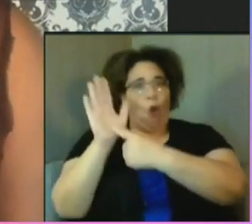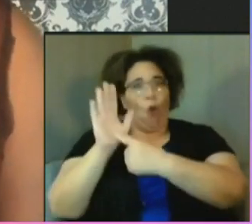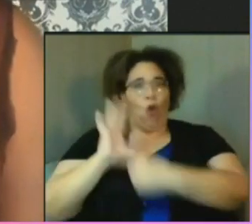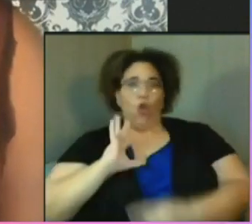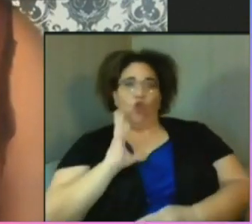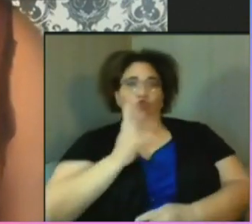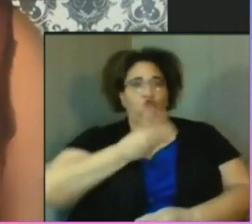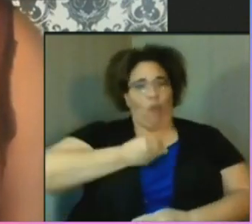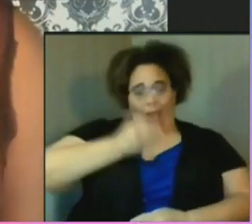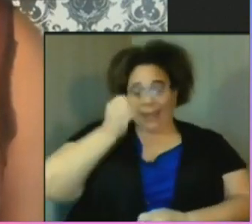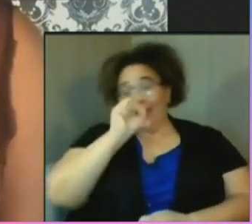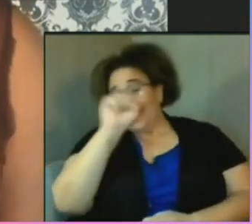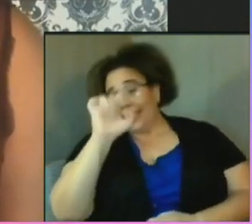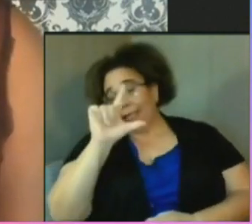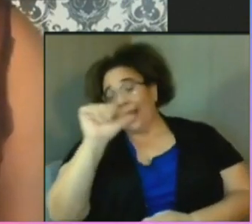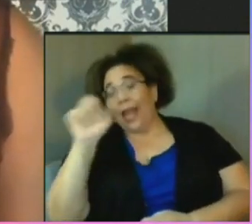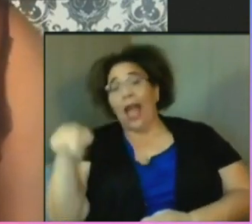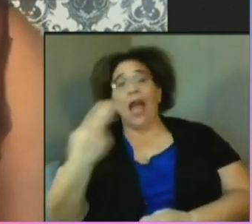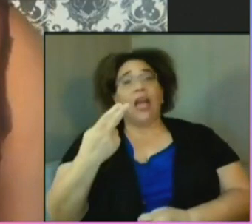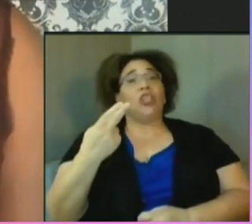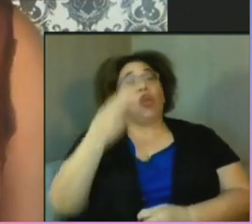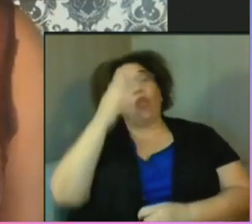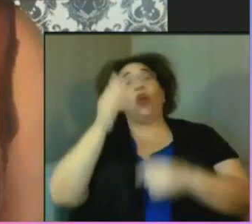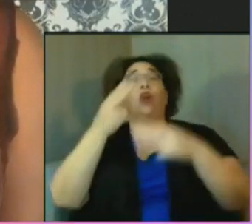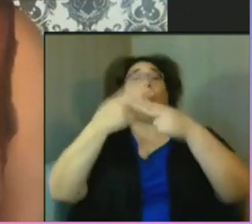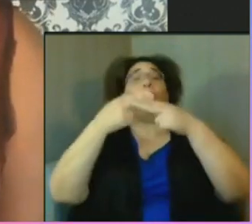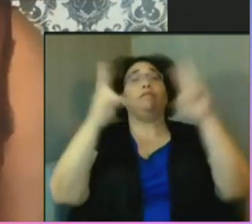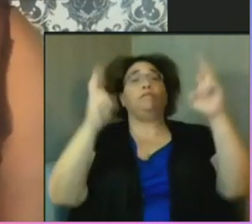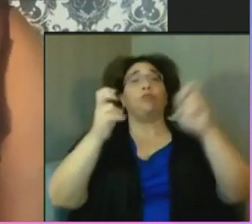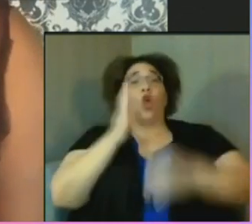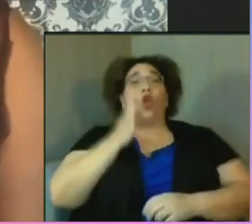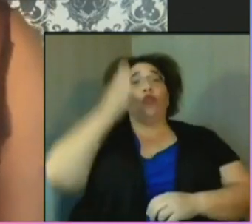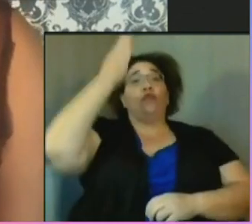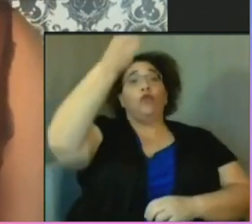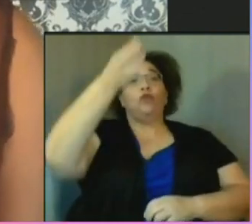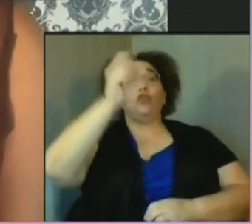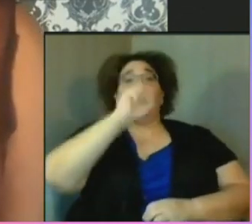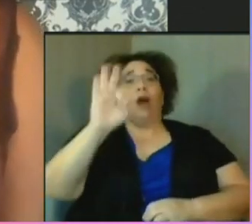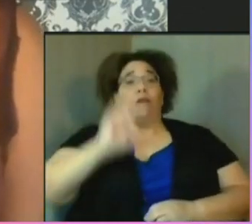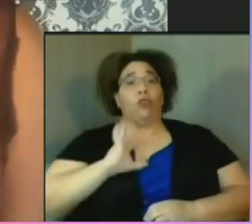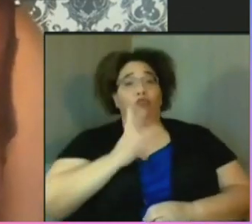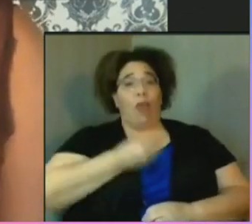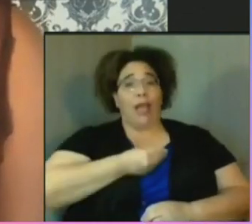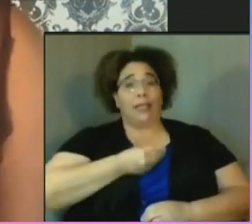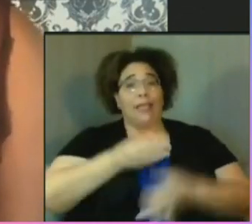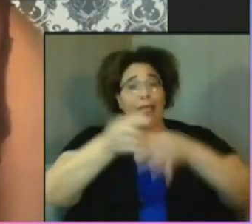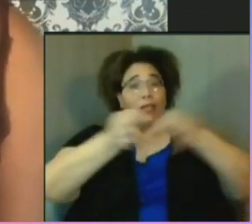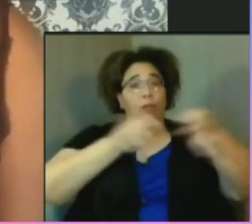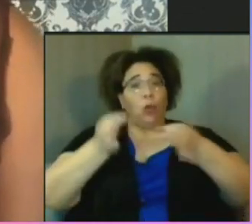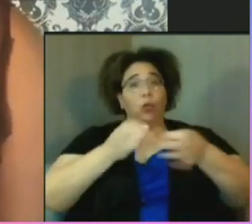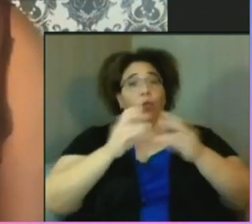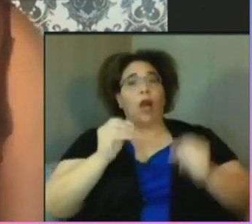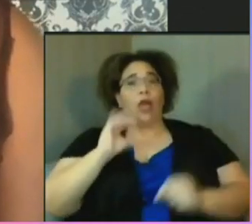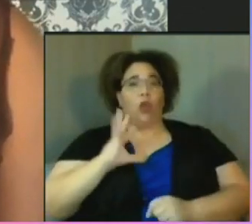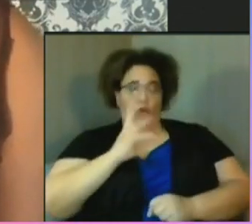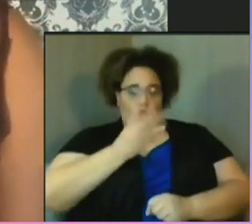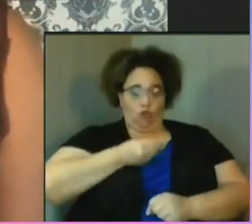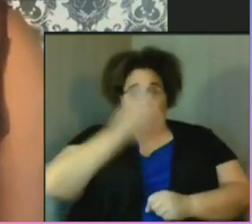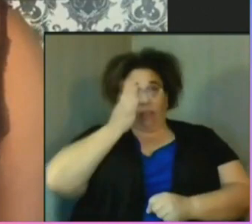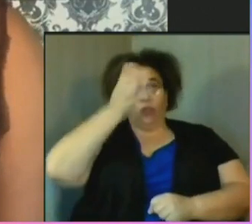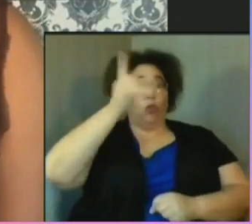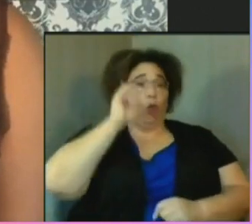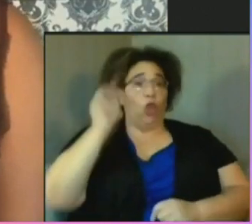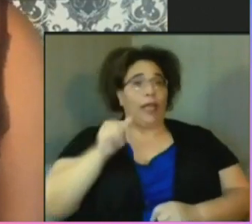TransLash documentary, The Future of Trans, which explores what a trans future might look like. This film has been in the works